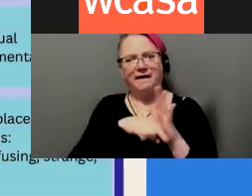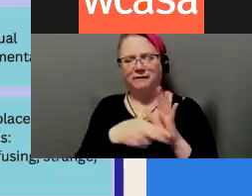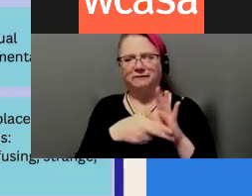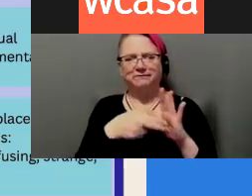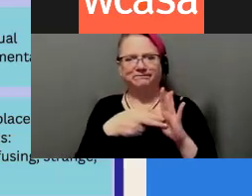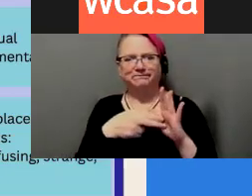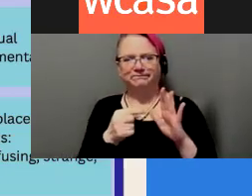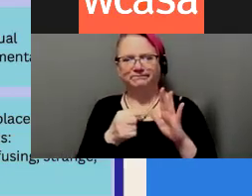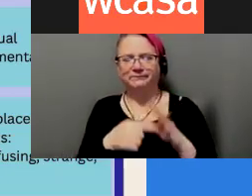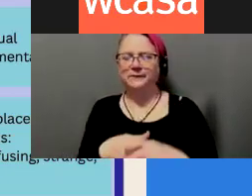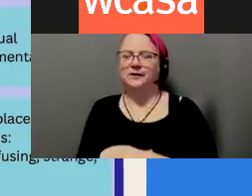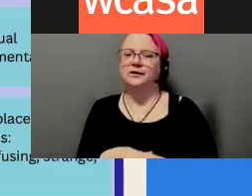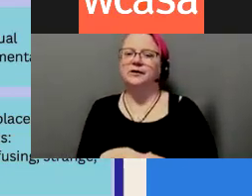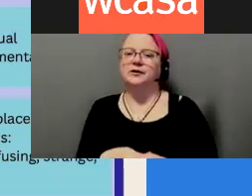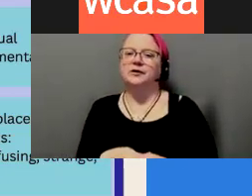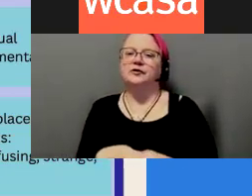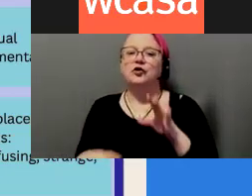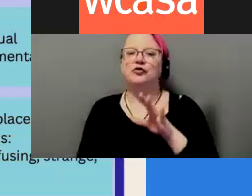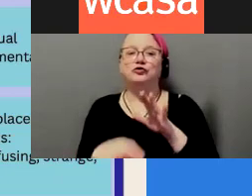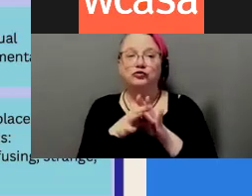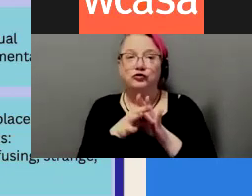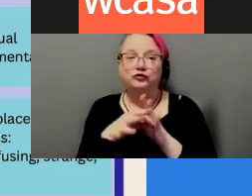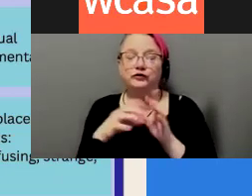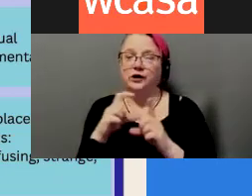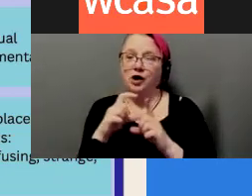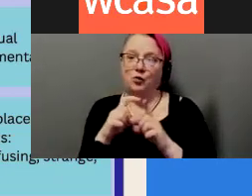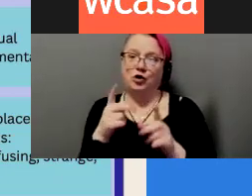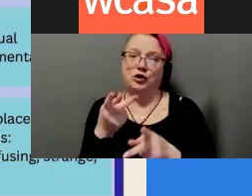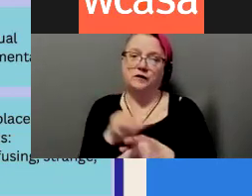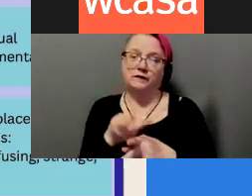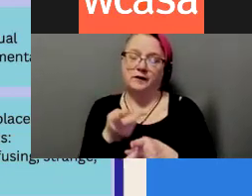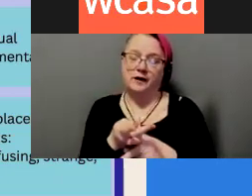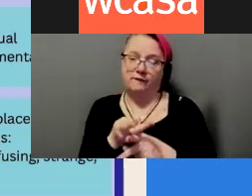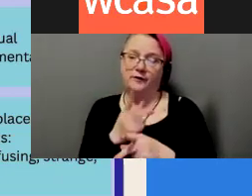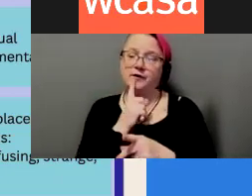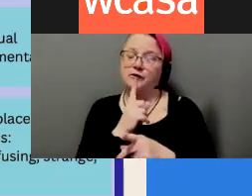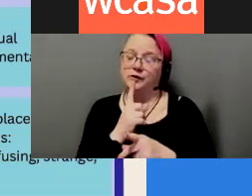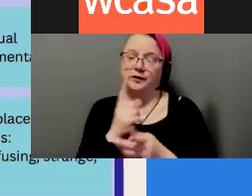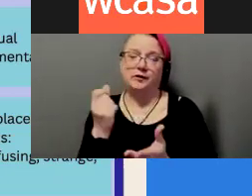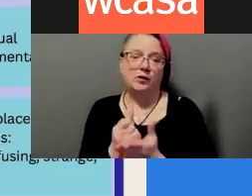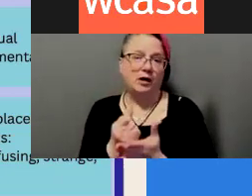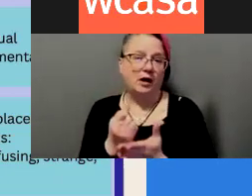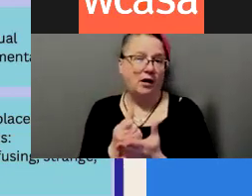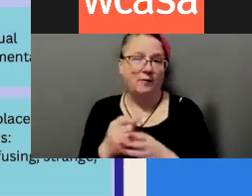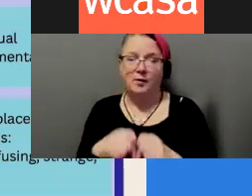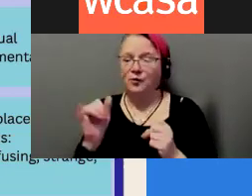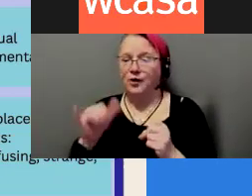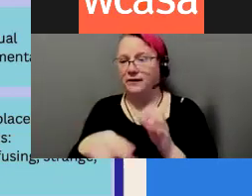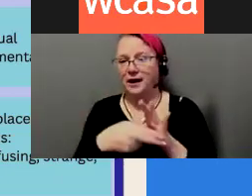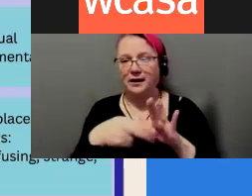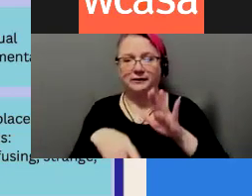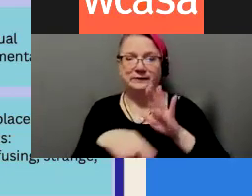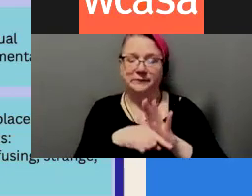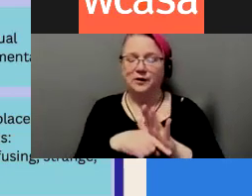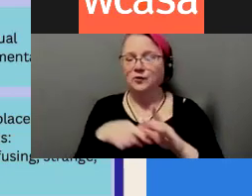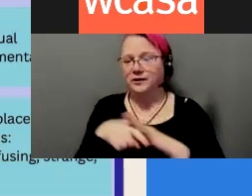it? So again, choosing our words carefully will go a long way to help break that stigma around suicide and mental